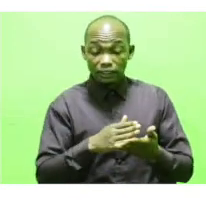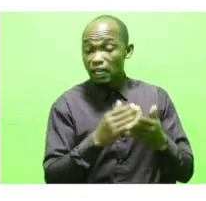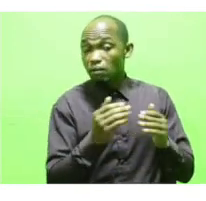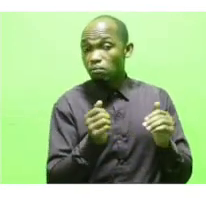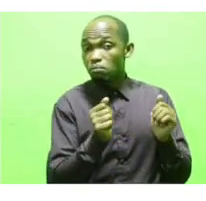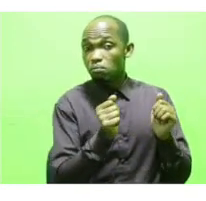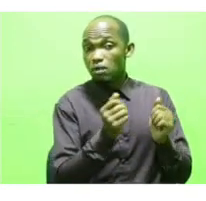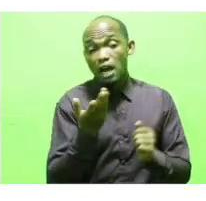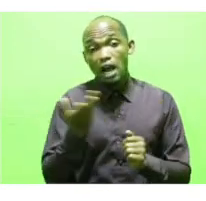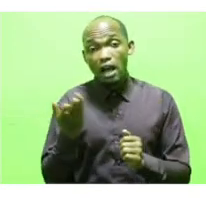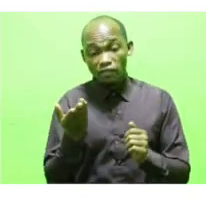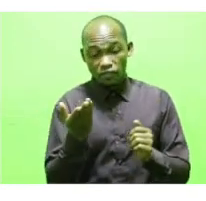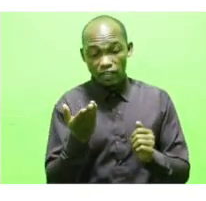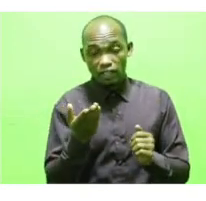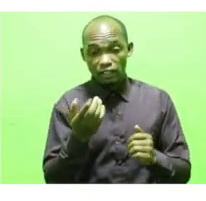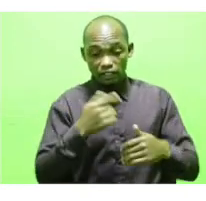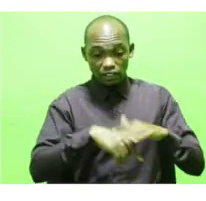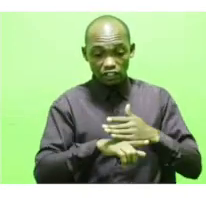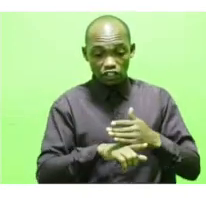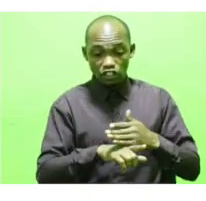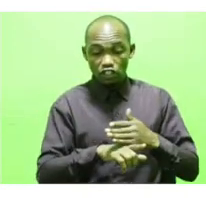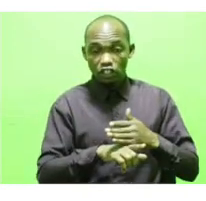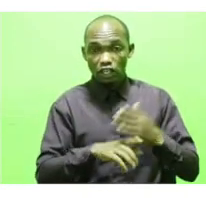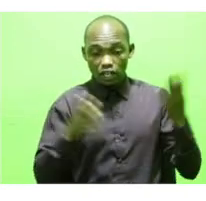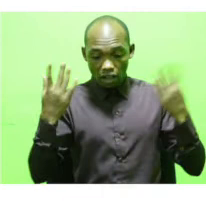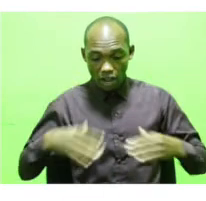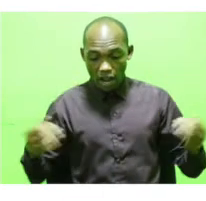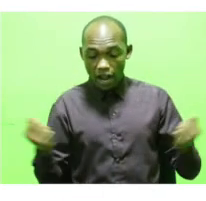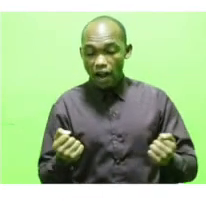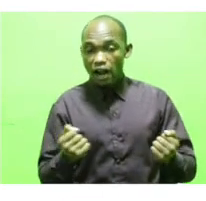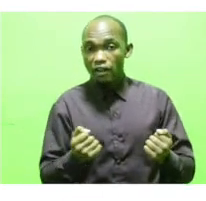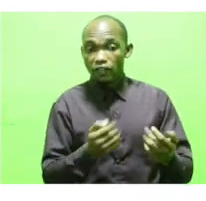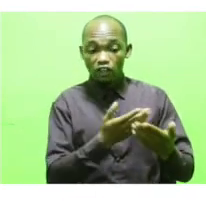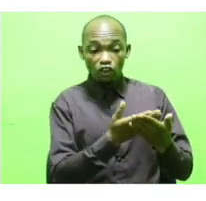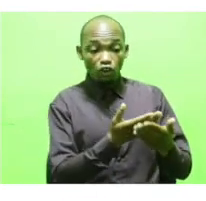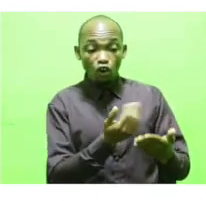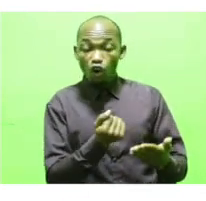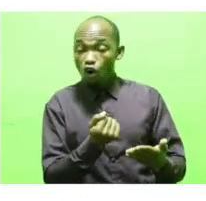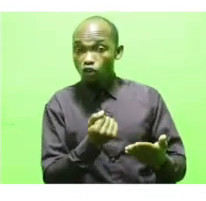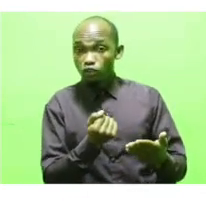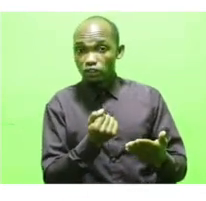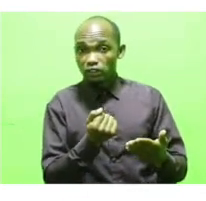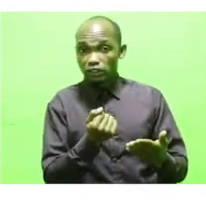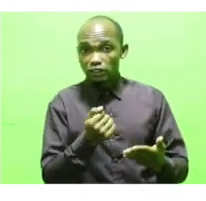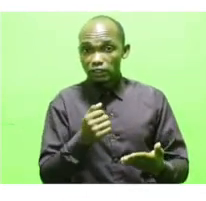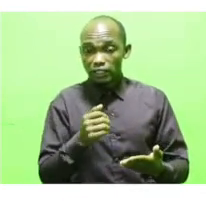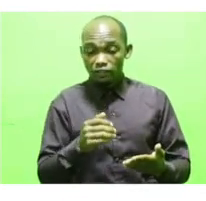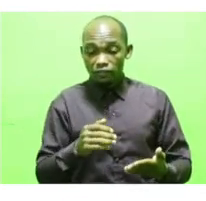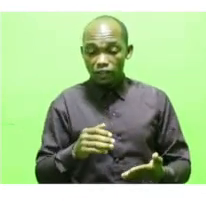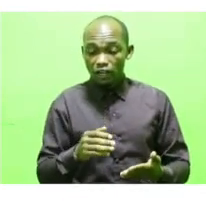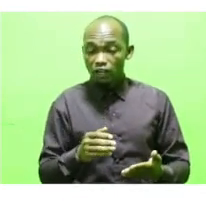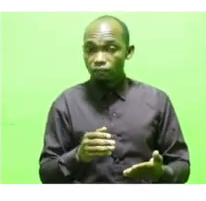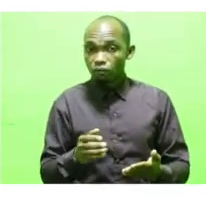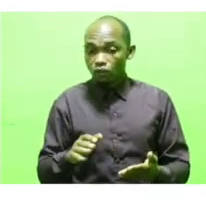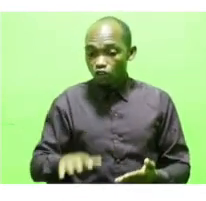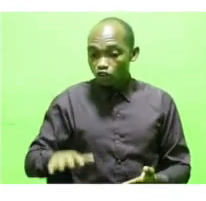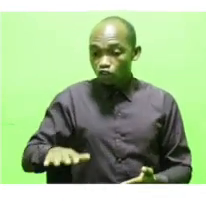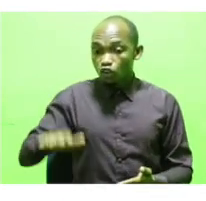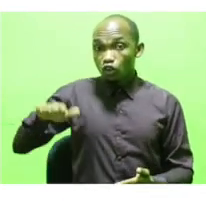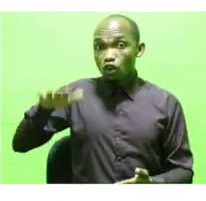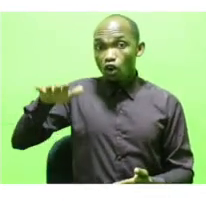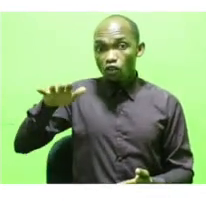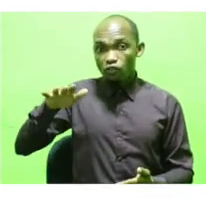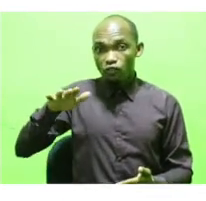other, and the health in the human being or health in other organisms can cause the growth level